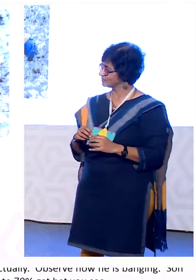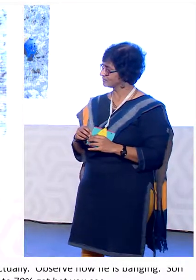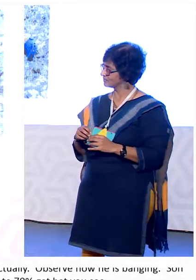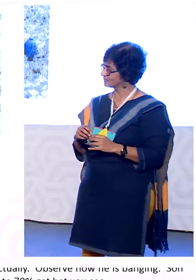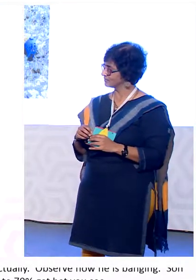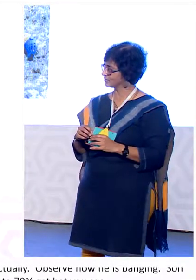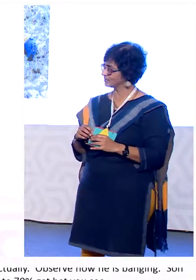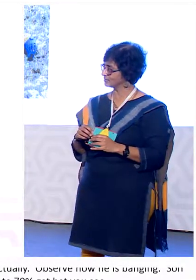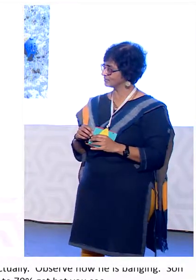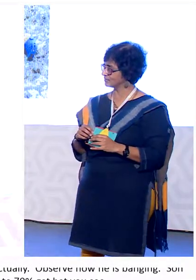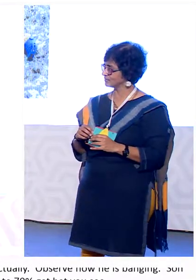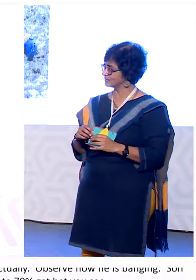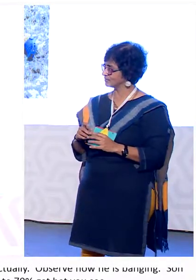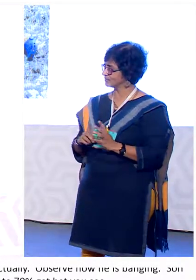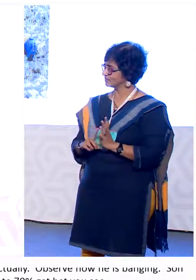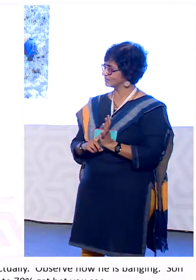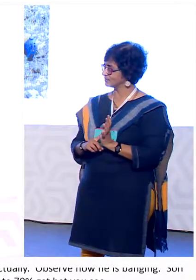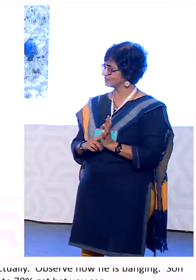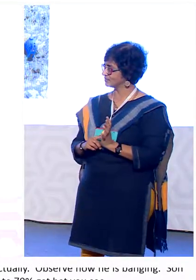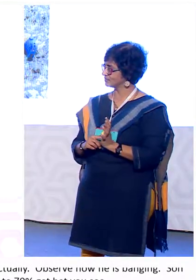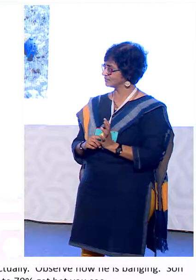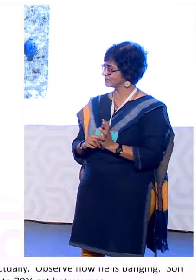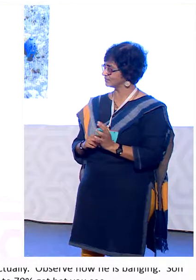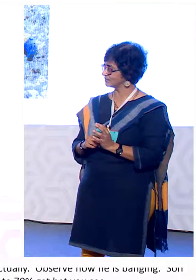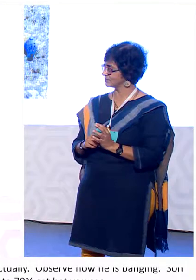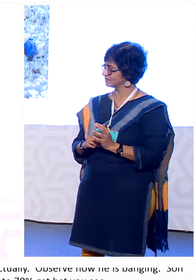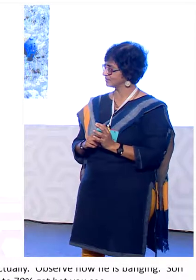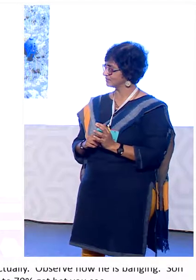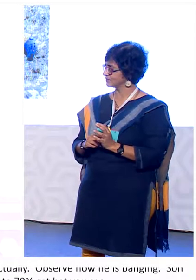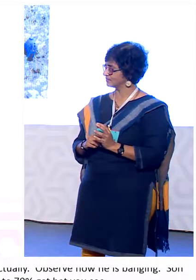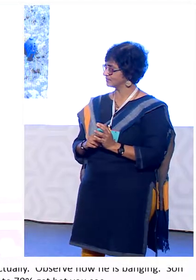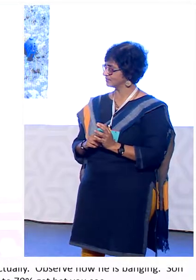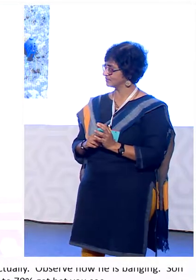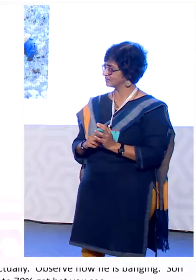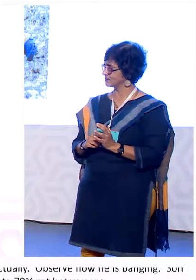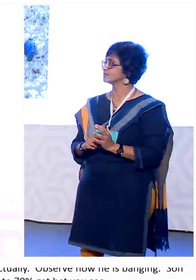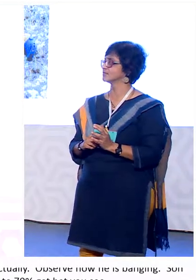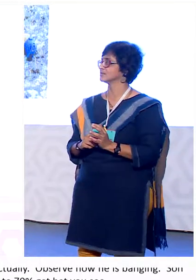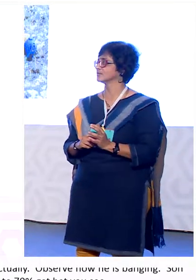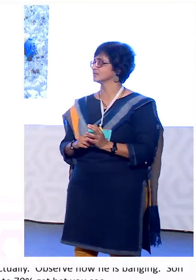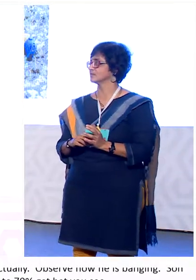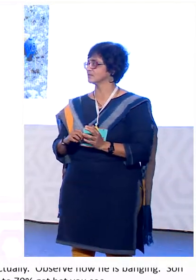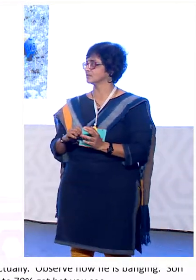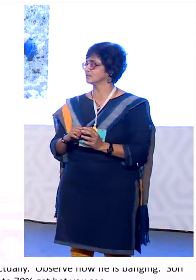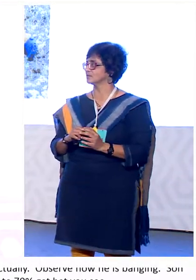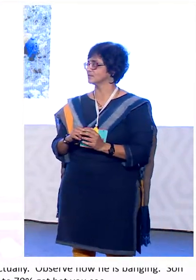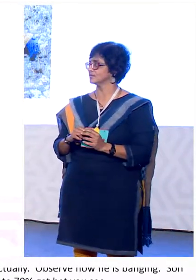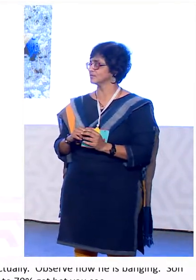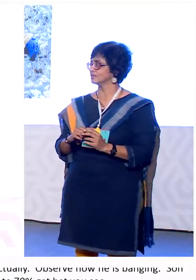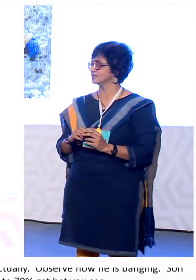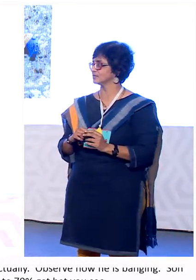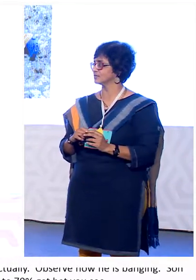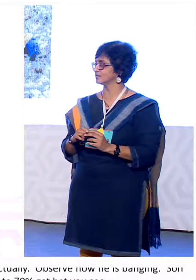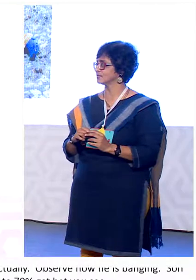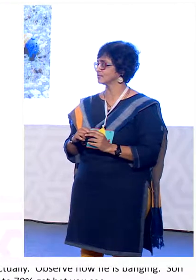experience on the ground, who can show me what to do. And then what I can do is I can distill that information and communicate it. But